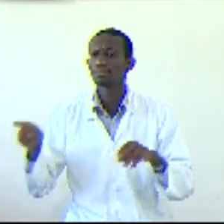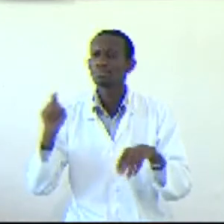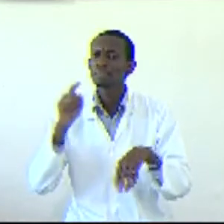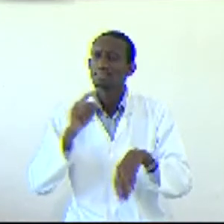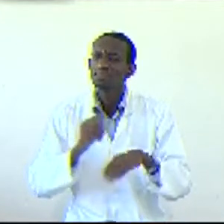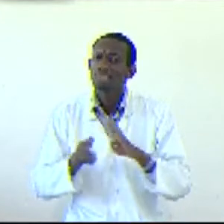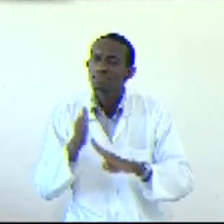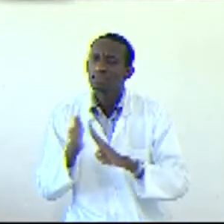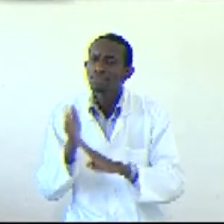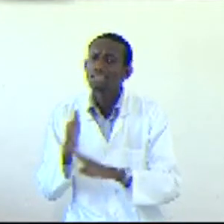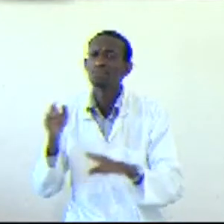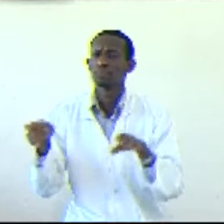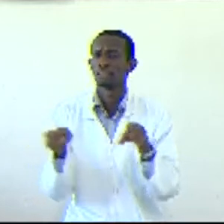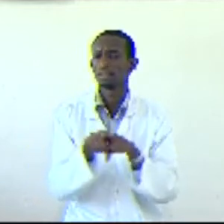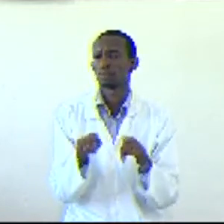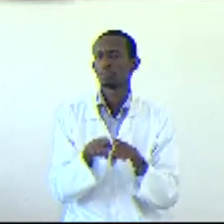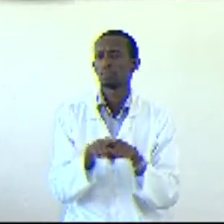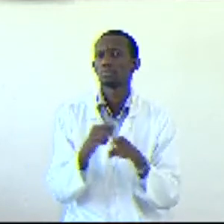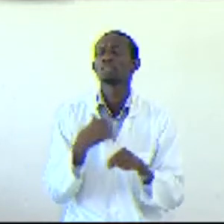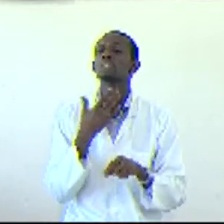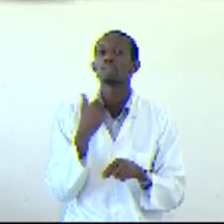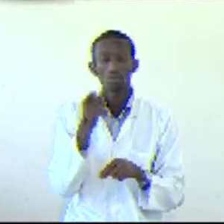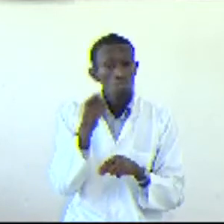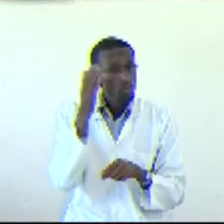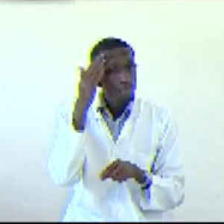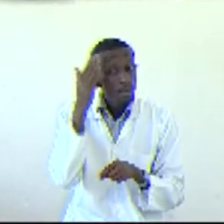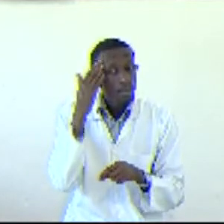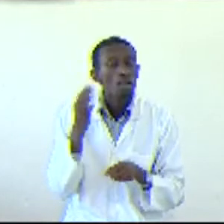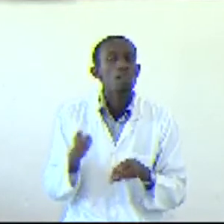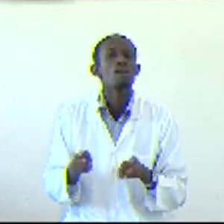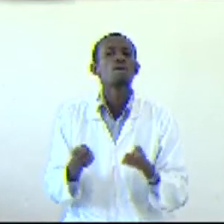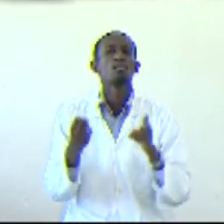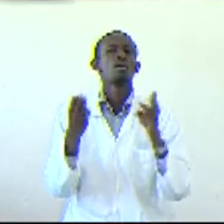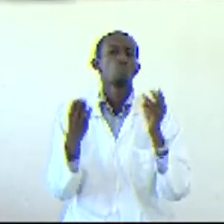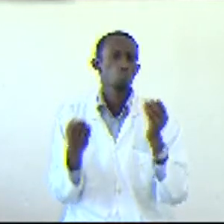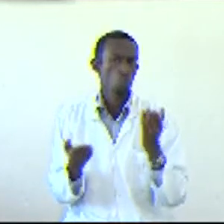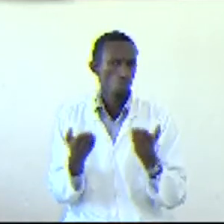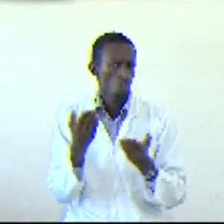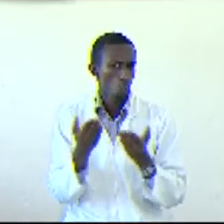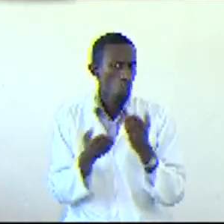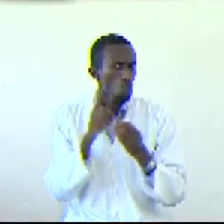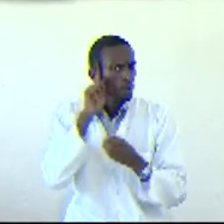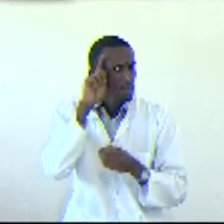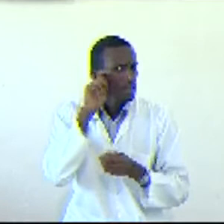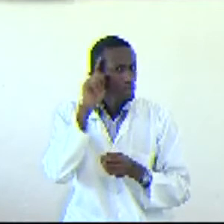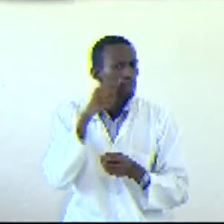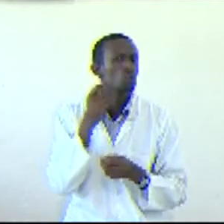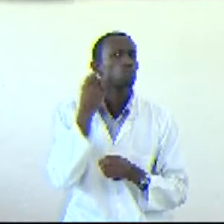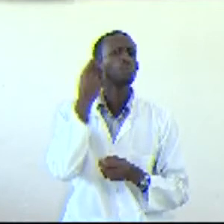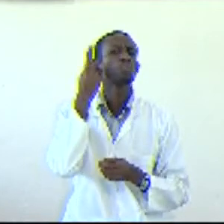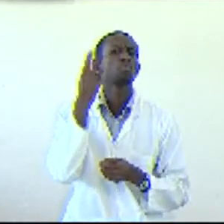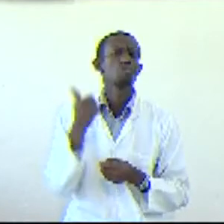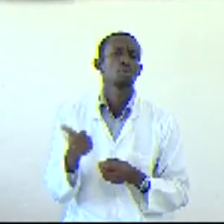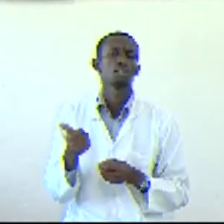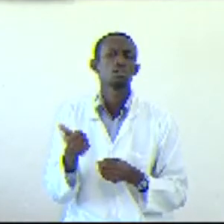speed. So I'm trying now to give you this point so that you understand the description